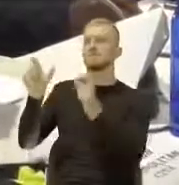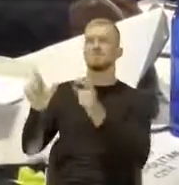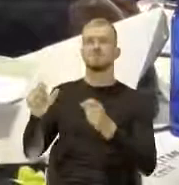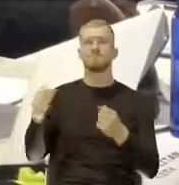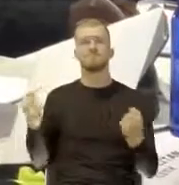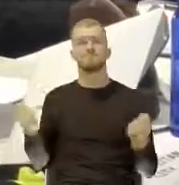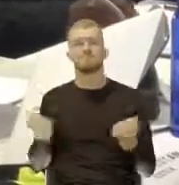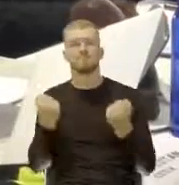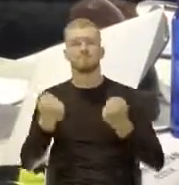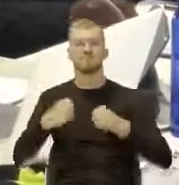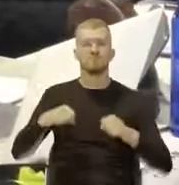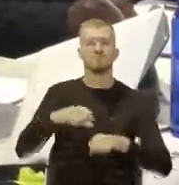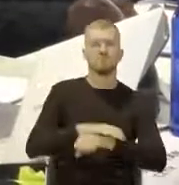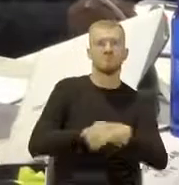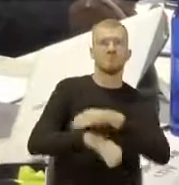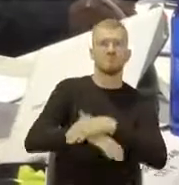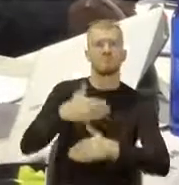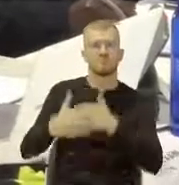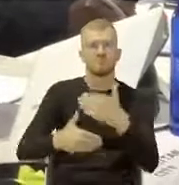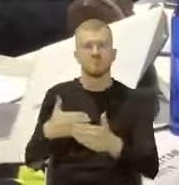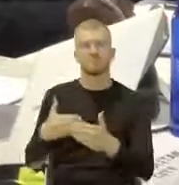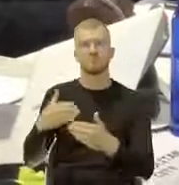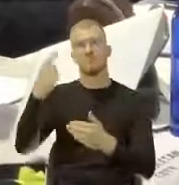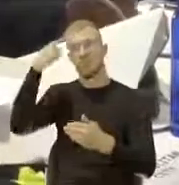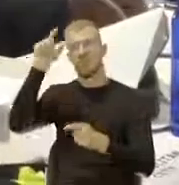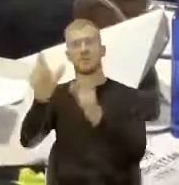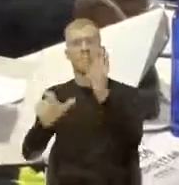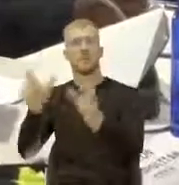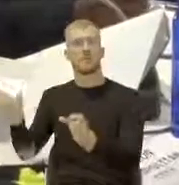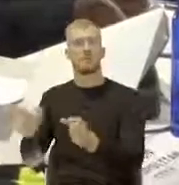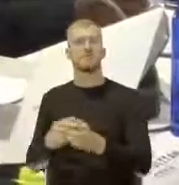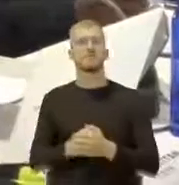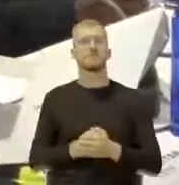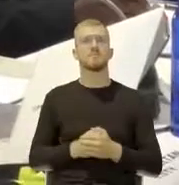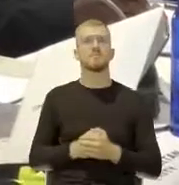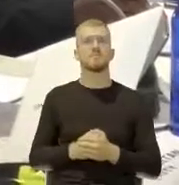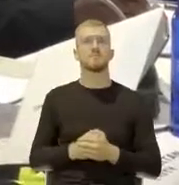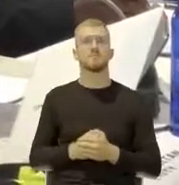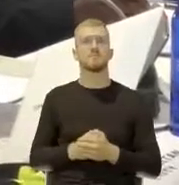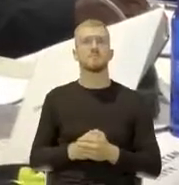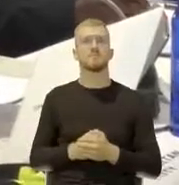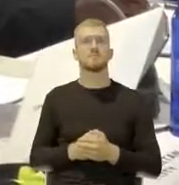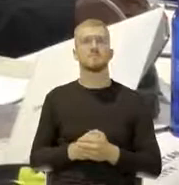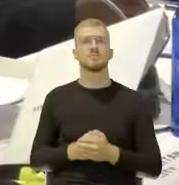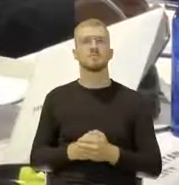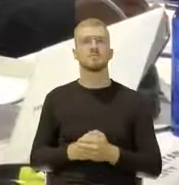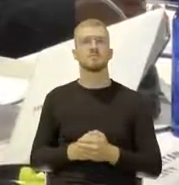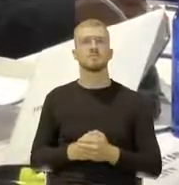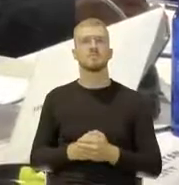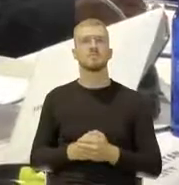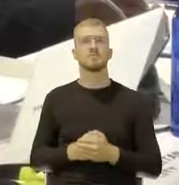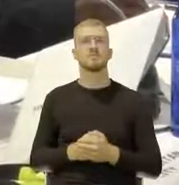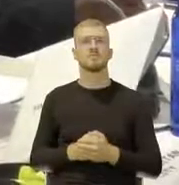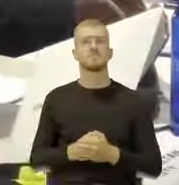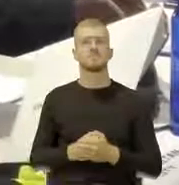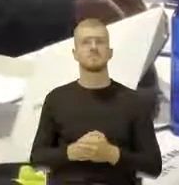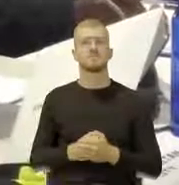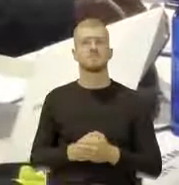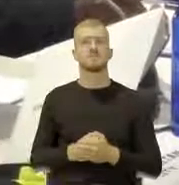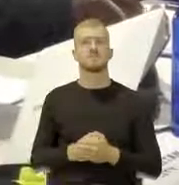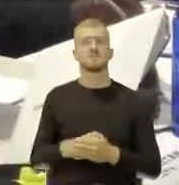In implementing the new urban agenda, cities and local government are also key